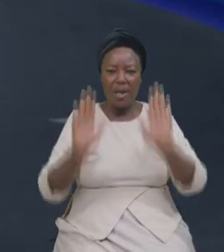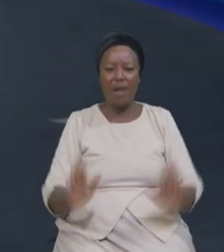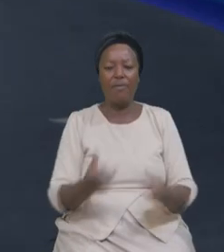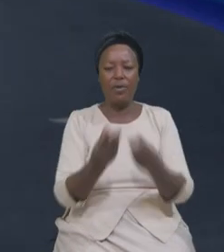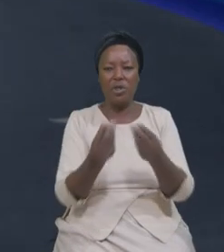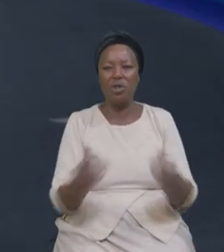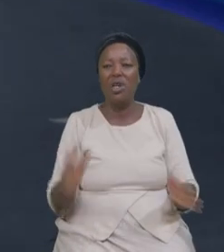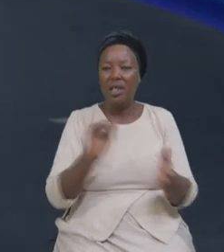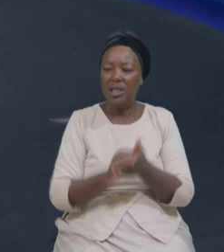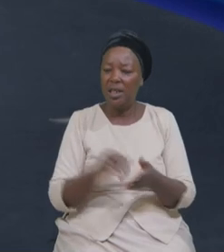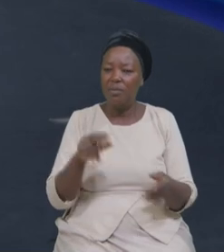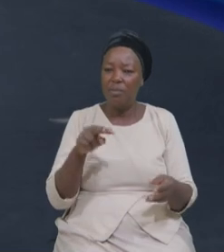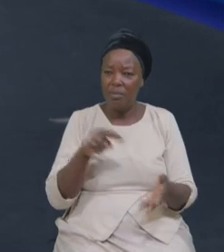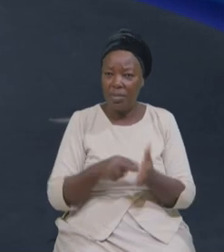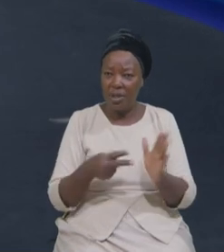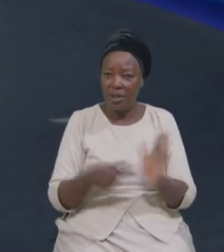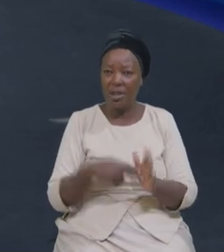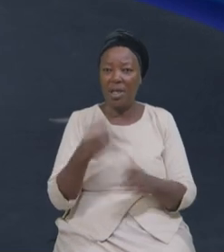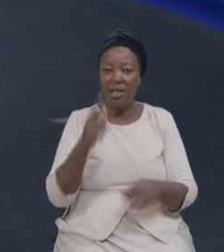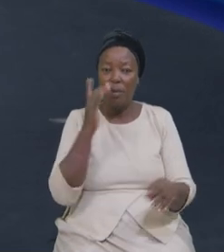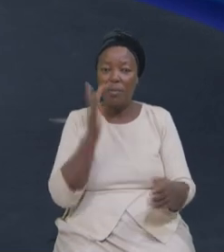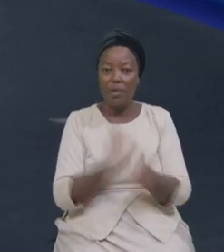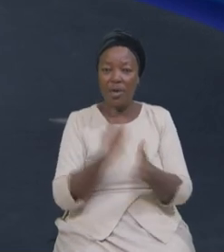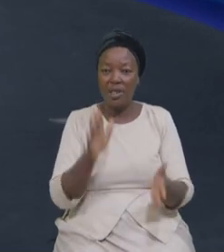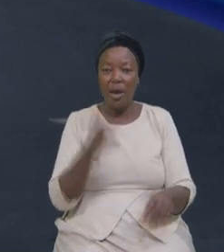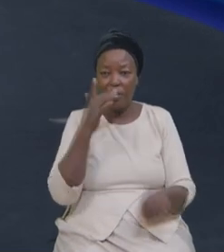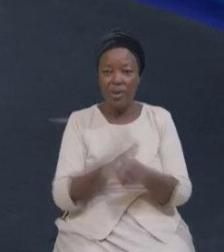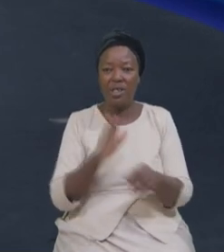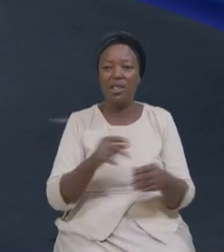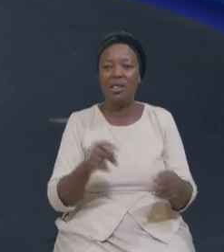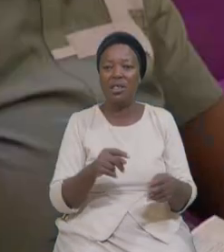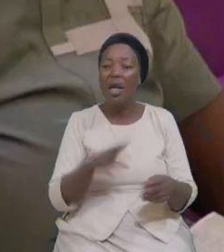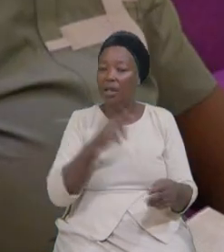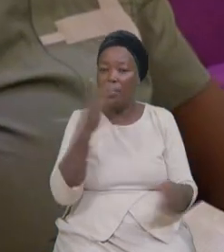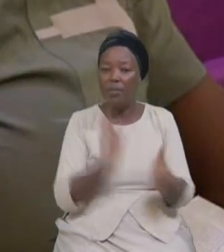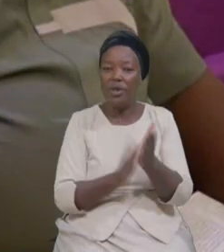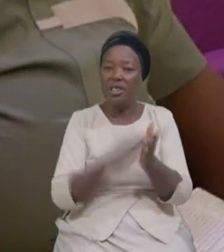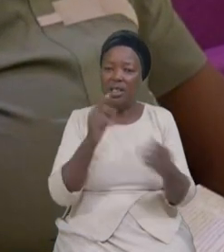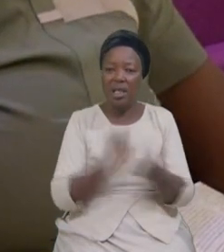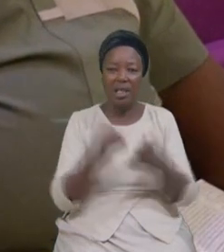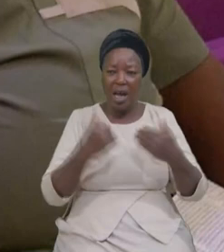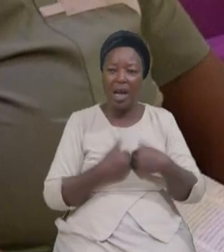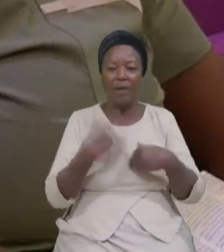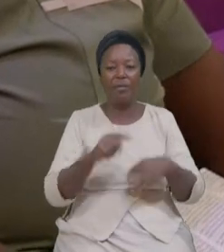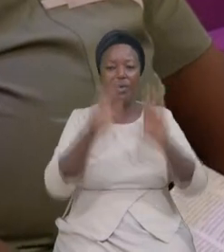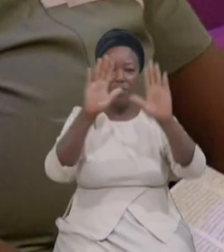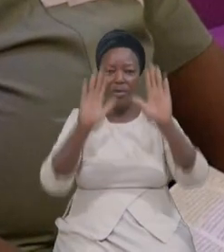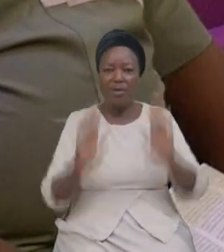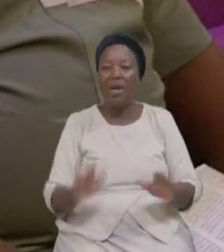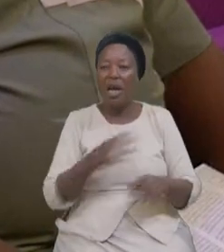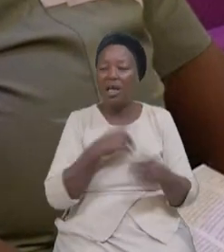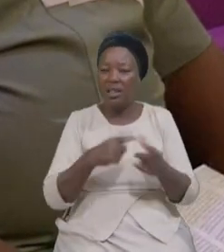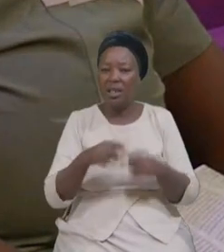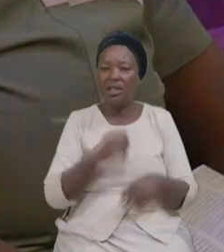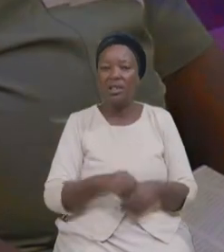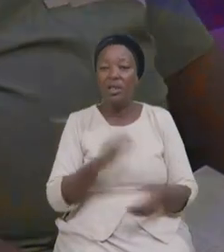is, the praises, they act as a vehicle. And the vehicle will bring the blessings unto